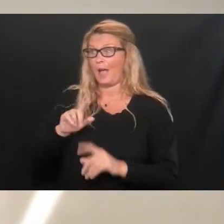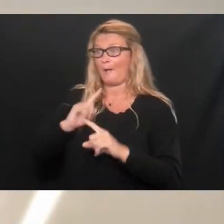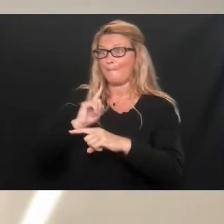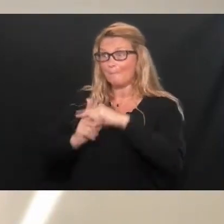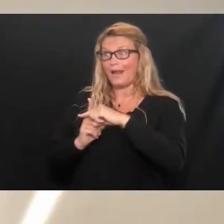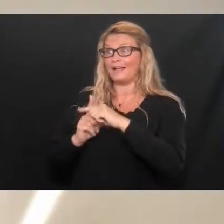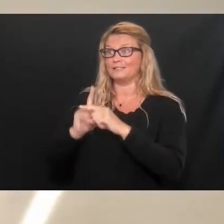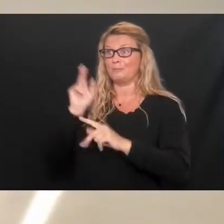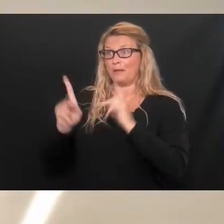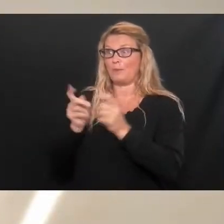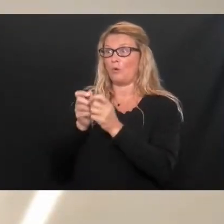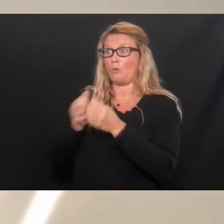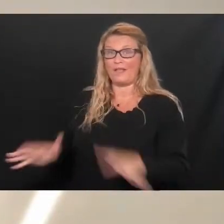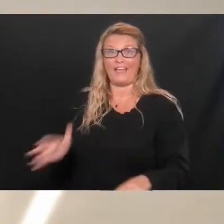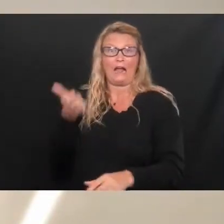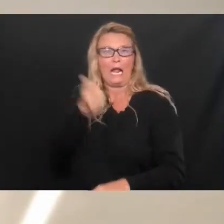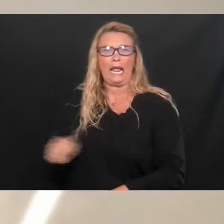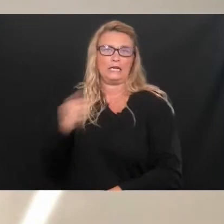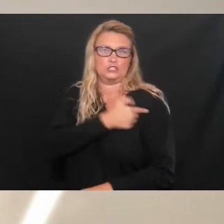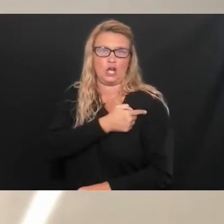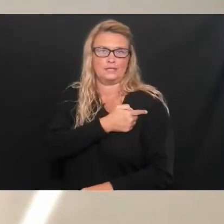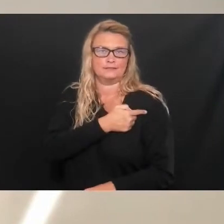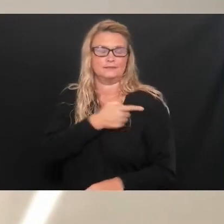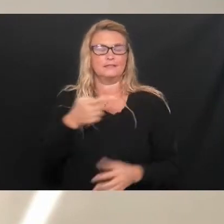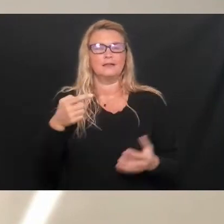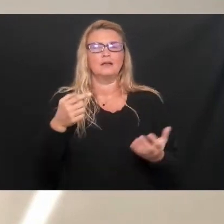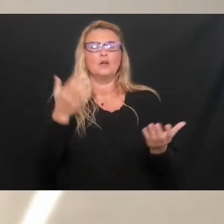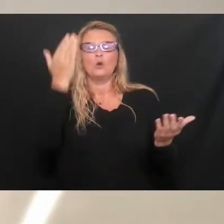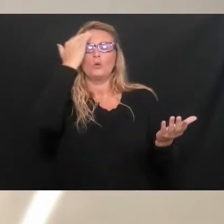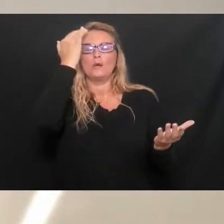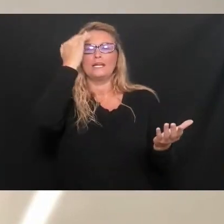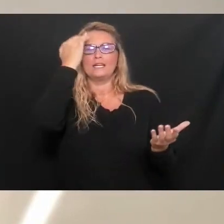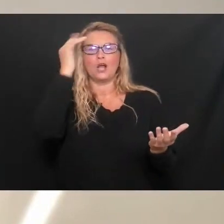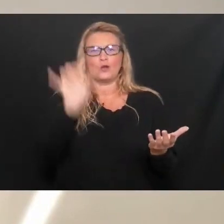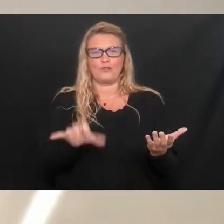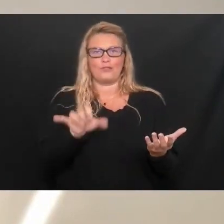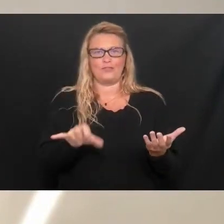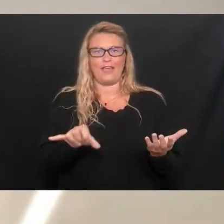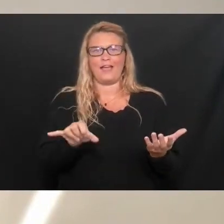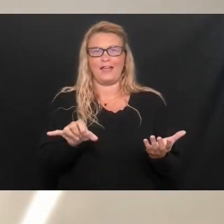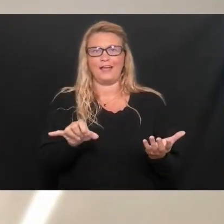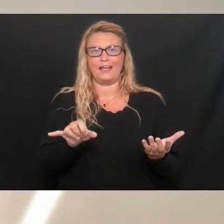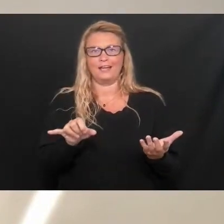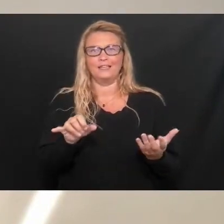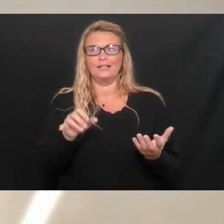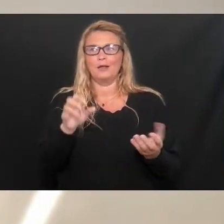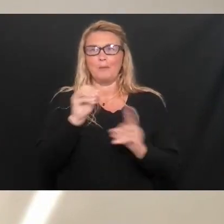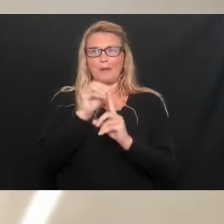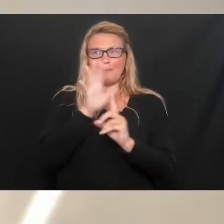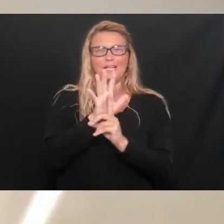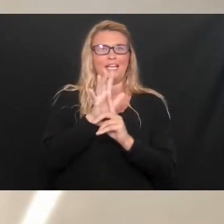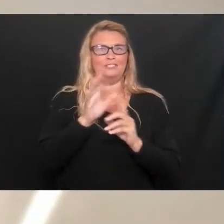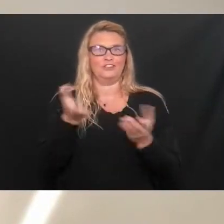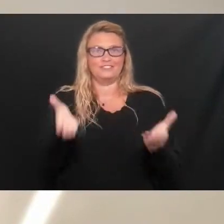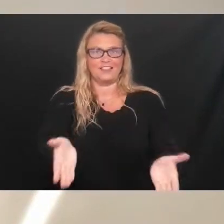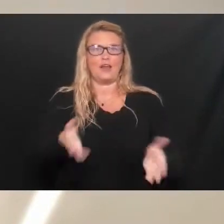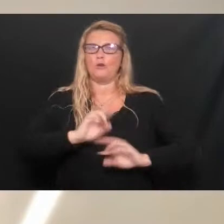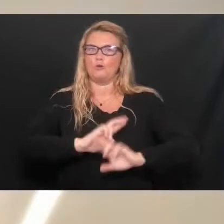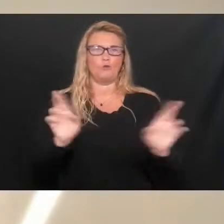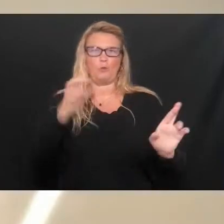that, and we know we need to get the third dose into our most vulnerable population, and we're prepared to do that.